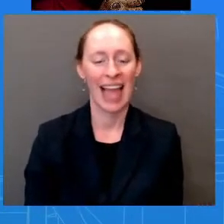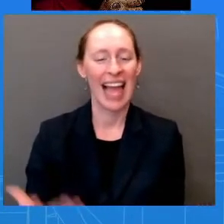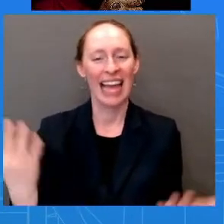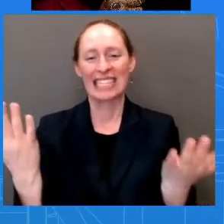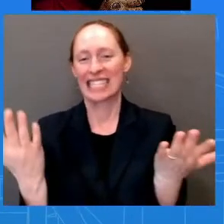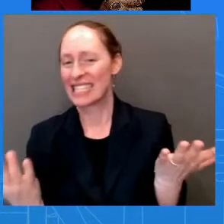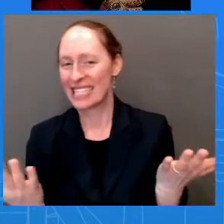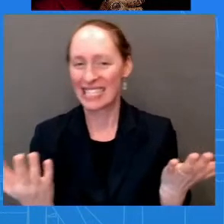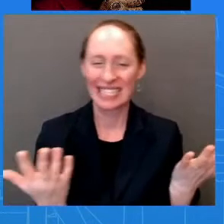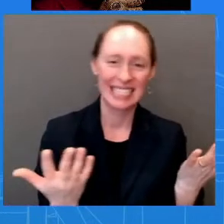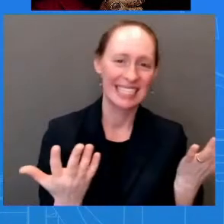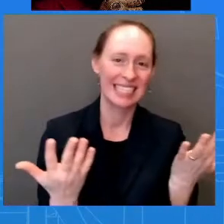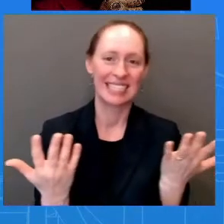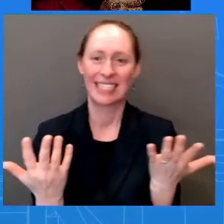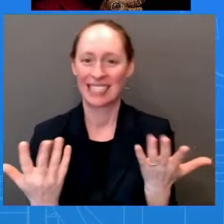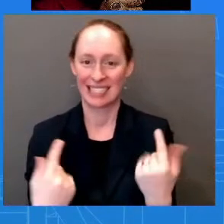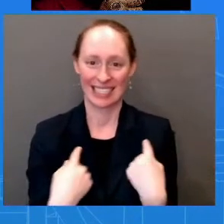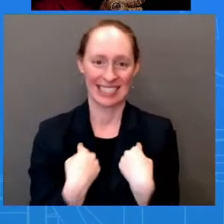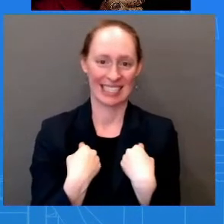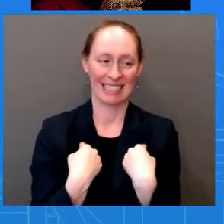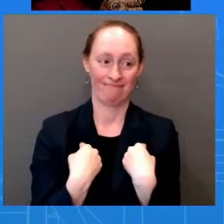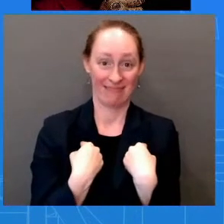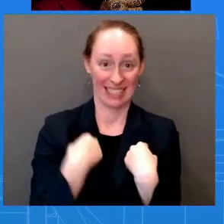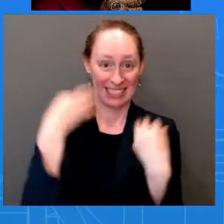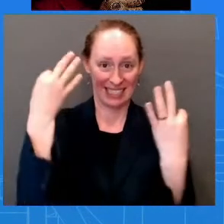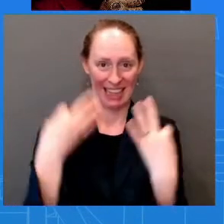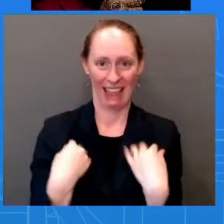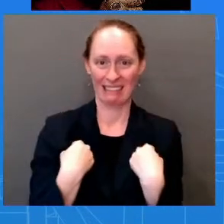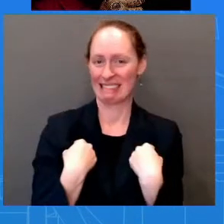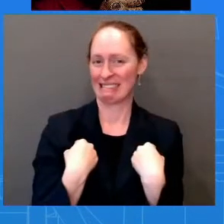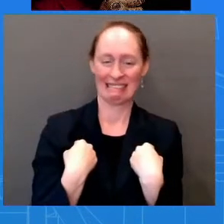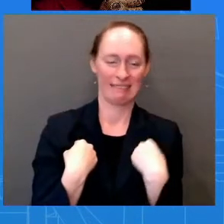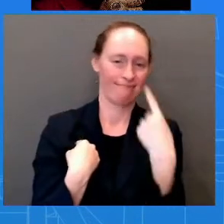to decide. It's something for the Department of Justice to make that decision, is what